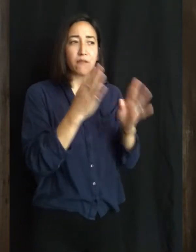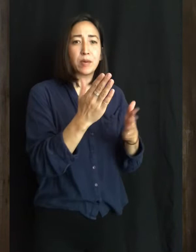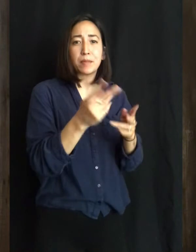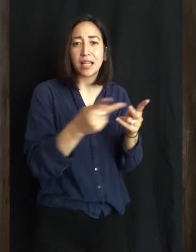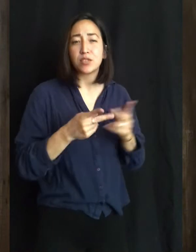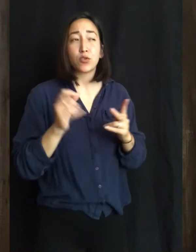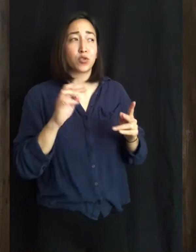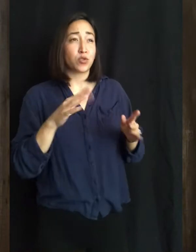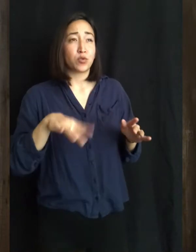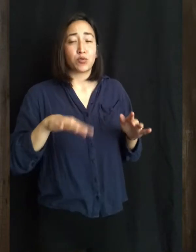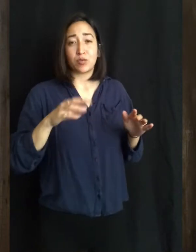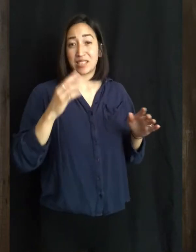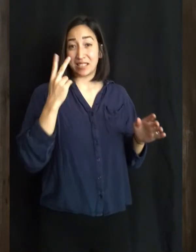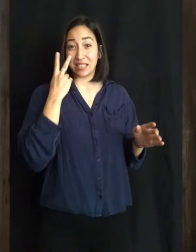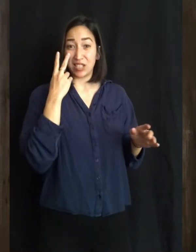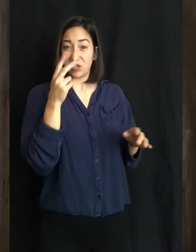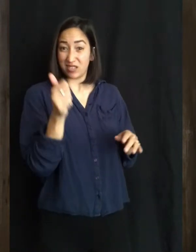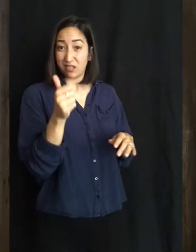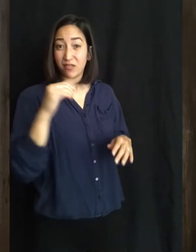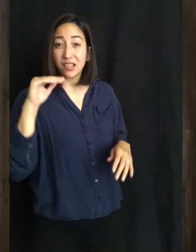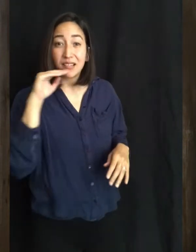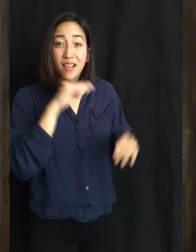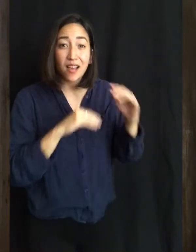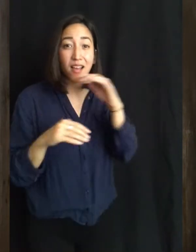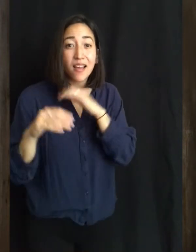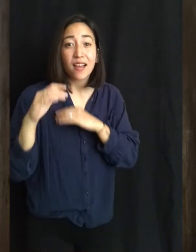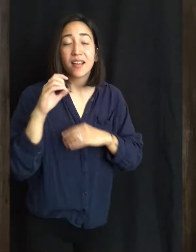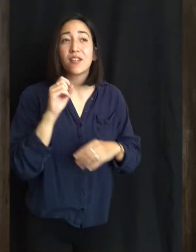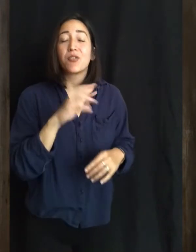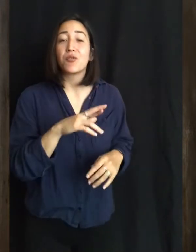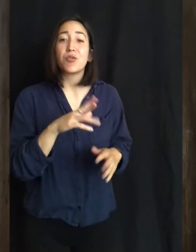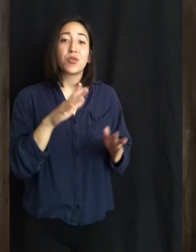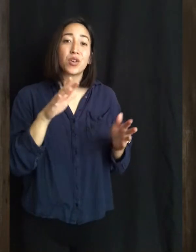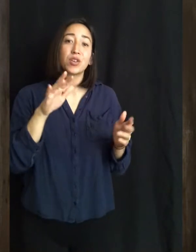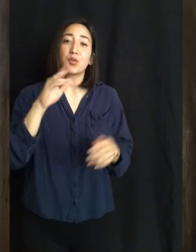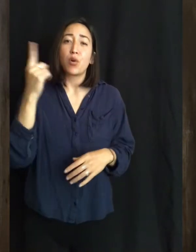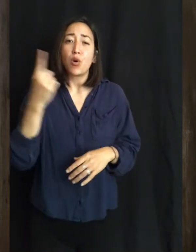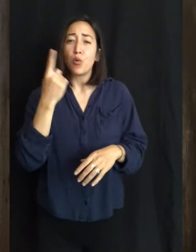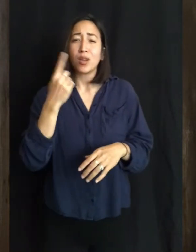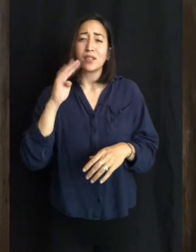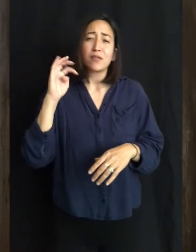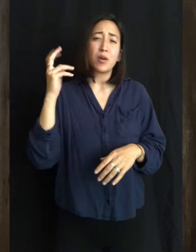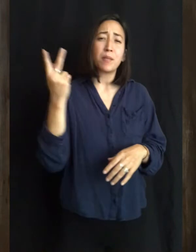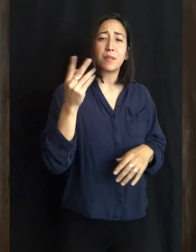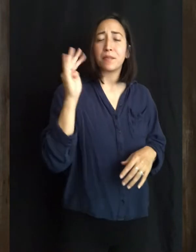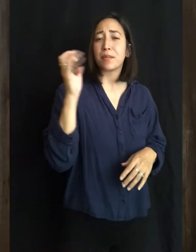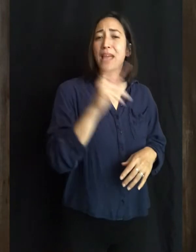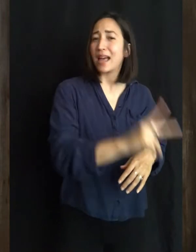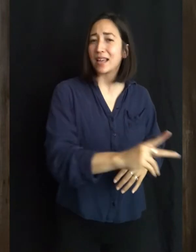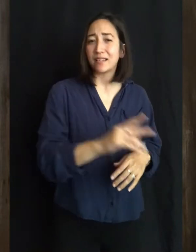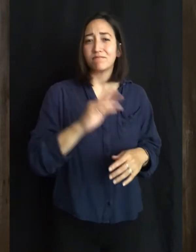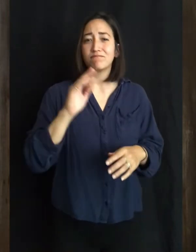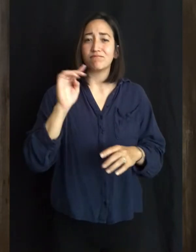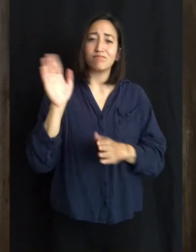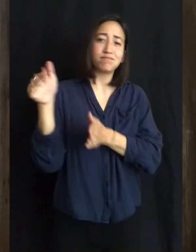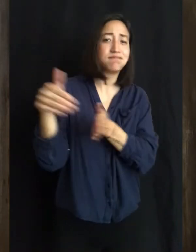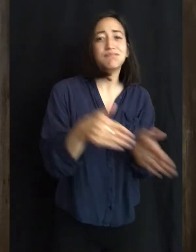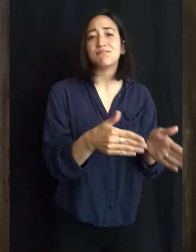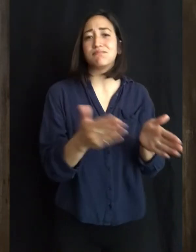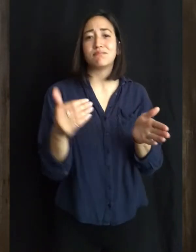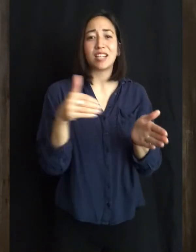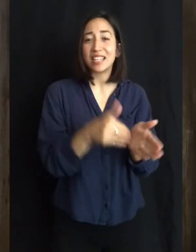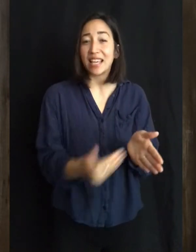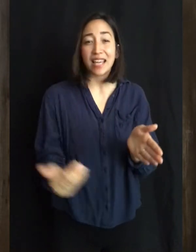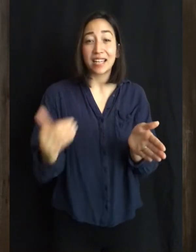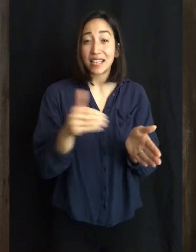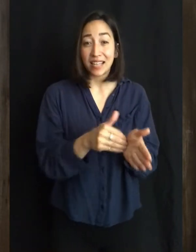yourself lying to try to get your way? Do you know that you fall back into your own ways again and again, even when you know they're